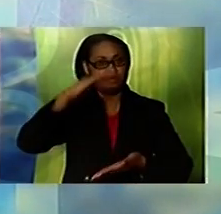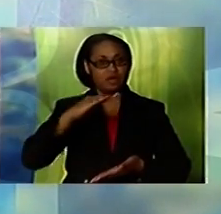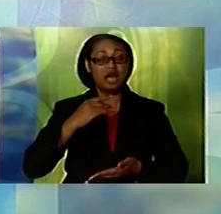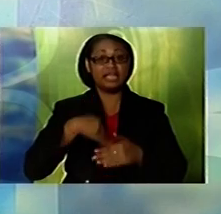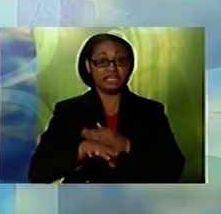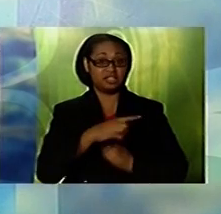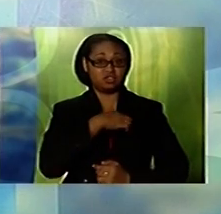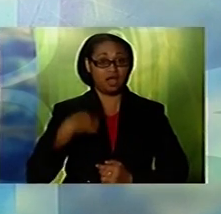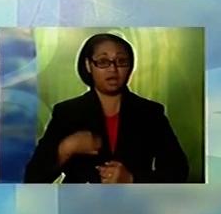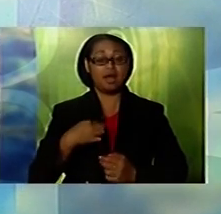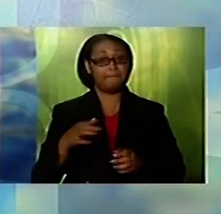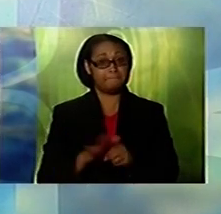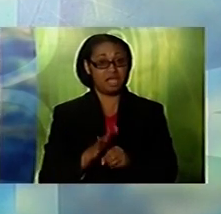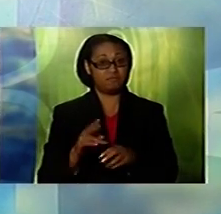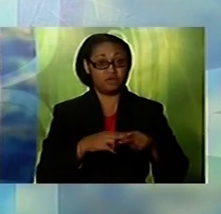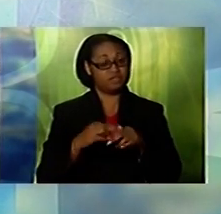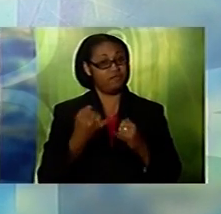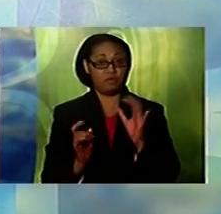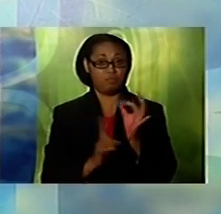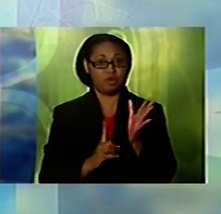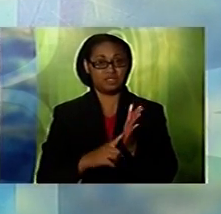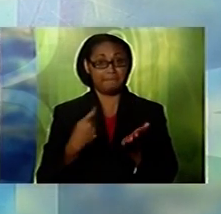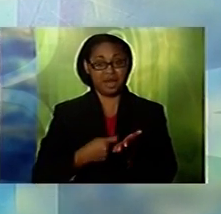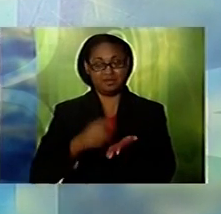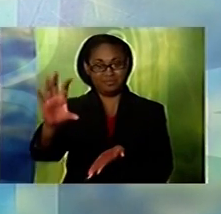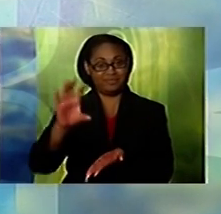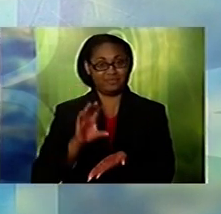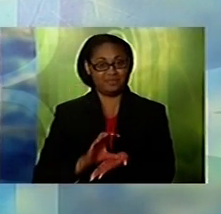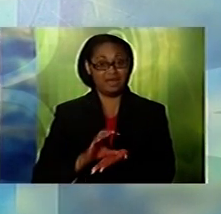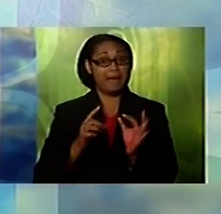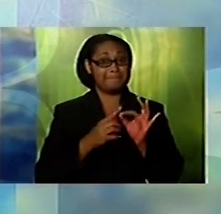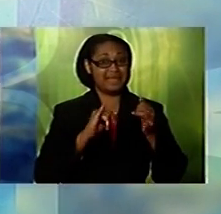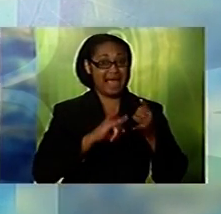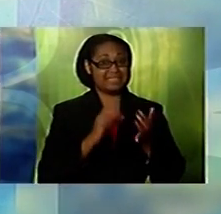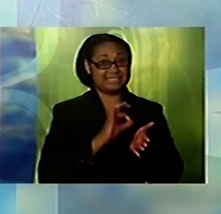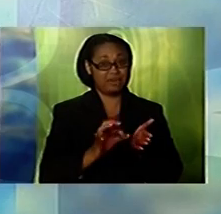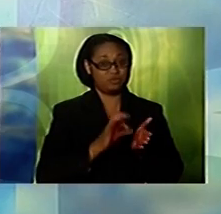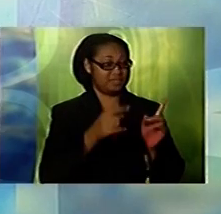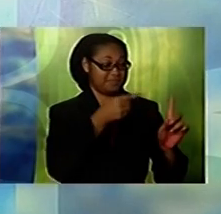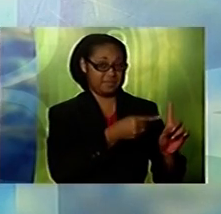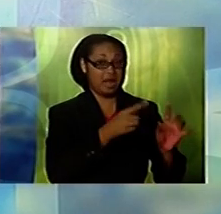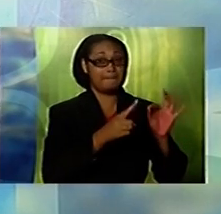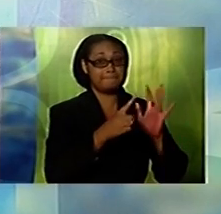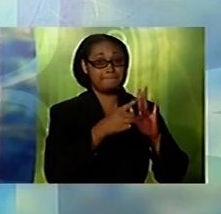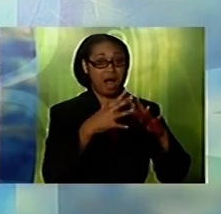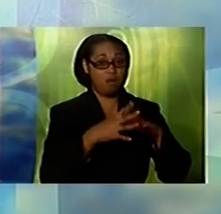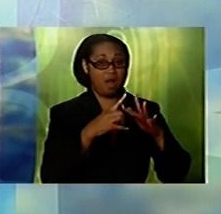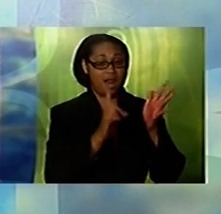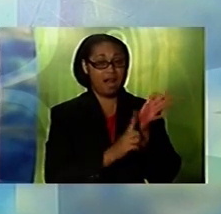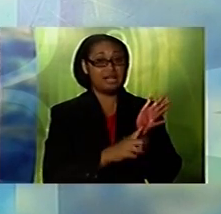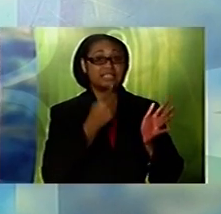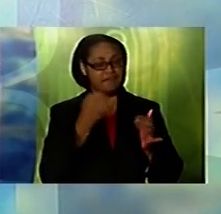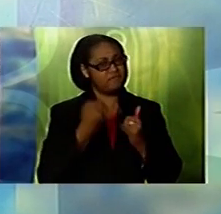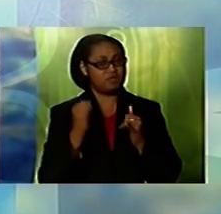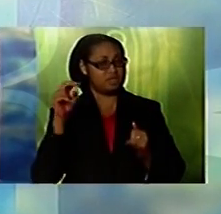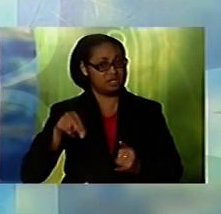Fiji's most important emerging visitor source markets. Permanent Secretary for Tourism Elizabeth Powell says there is a need for tourism